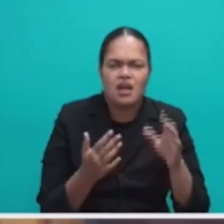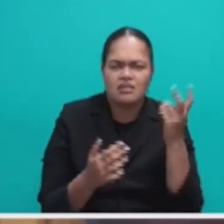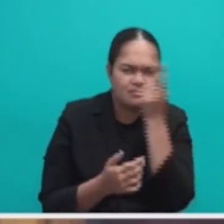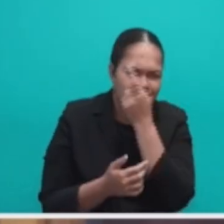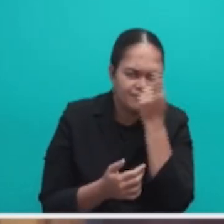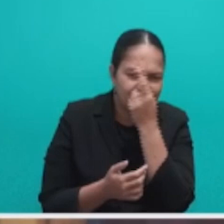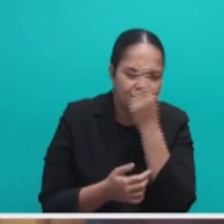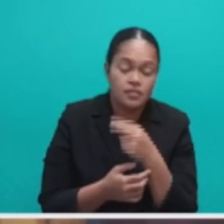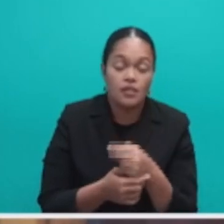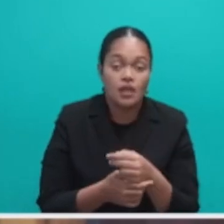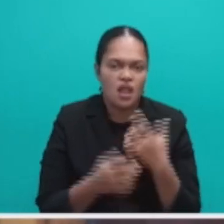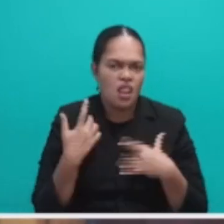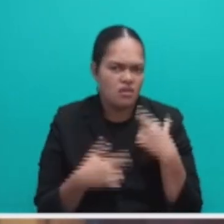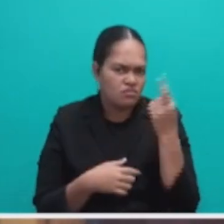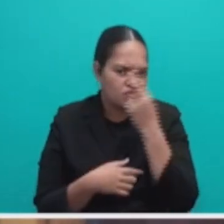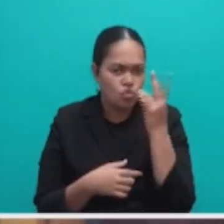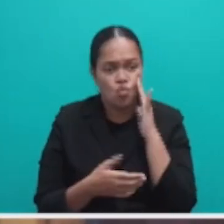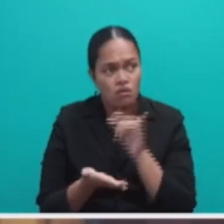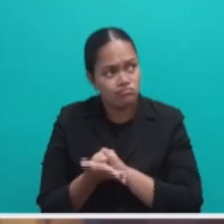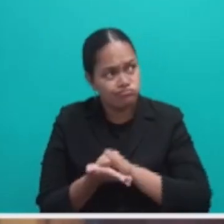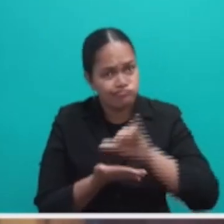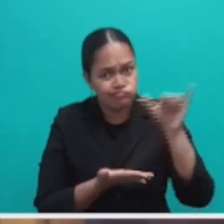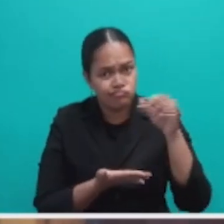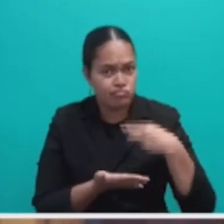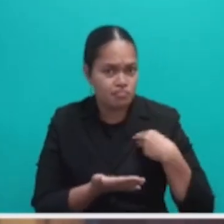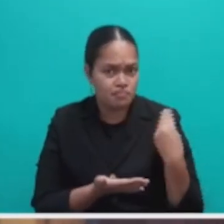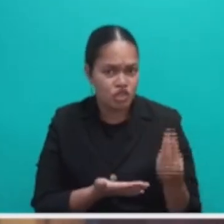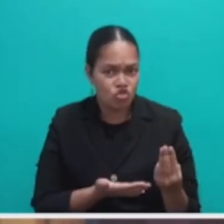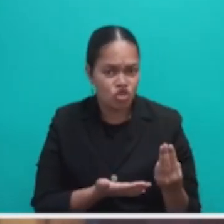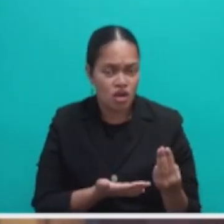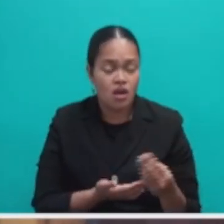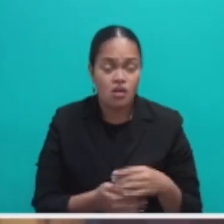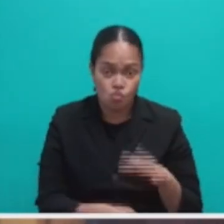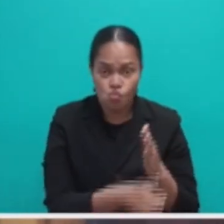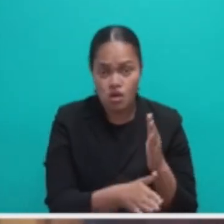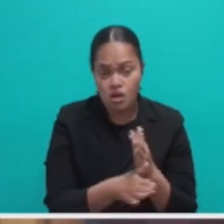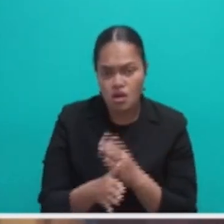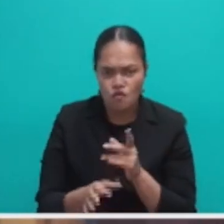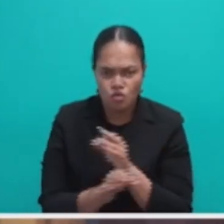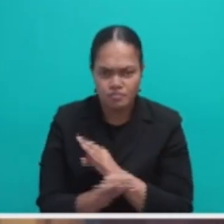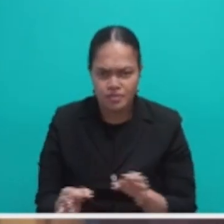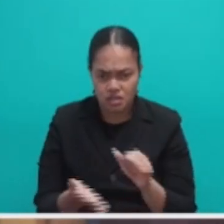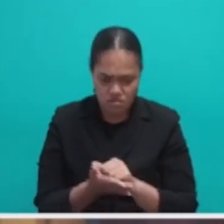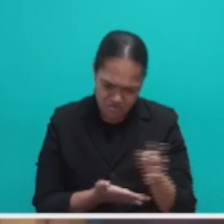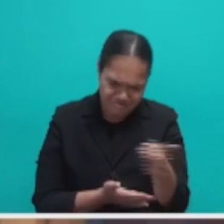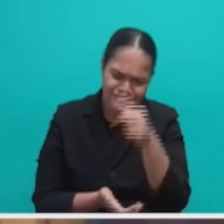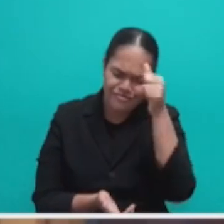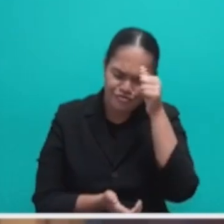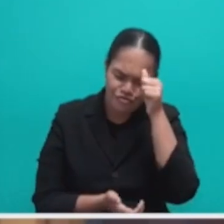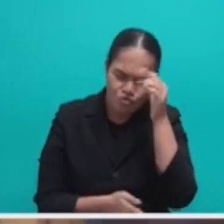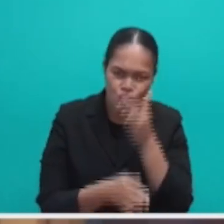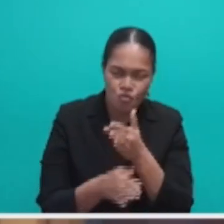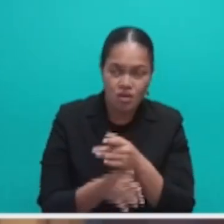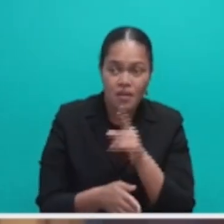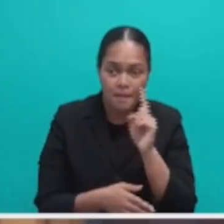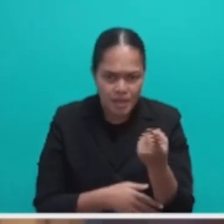risk to the lives of peacekeepers when they deploy to peacekeeping missions, as is well known to the former peacekeepers who are in this chamber, but taking the